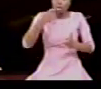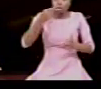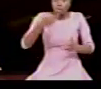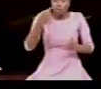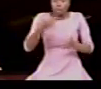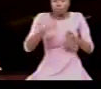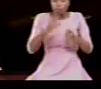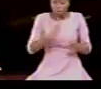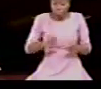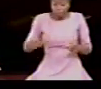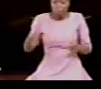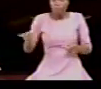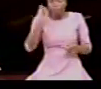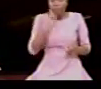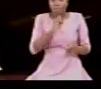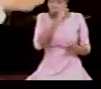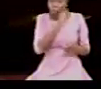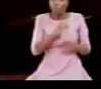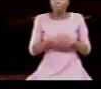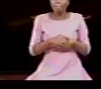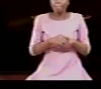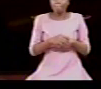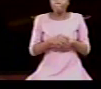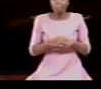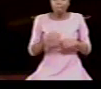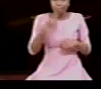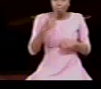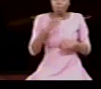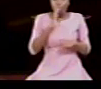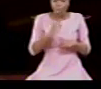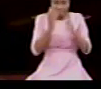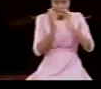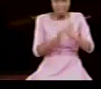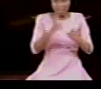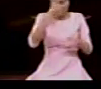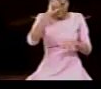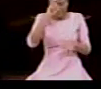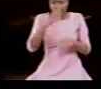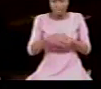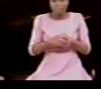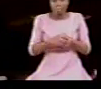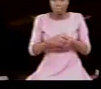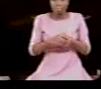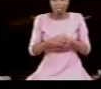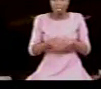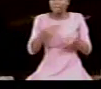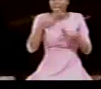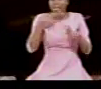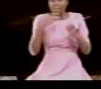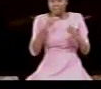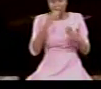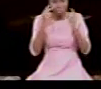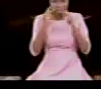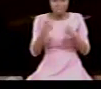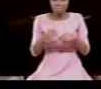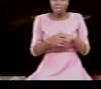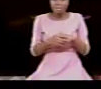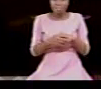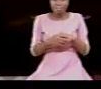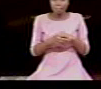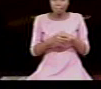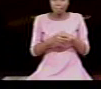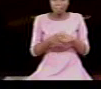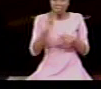of Israel who have left Egypt haggard, looking.